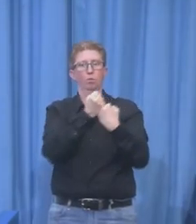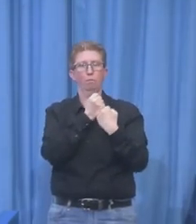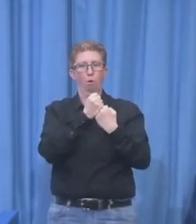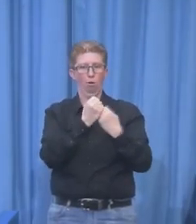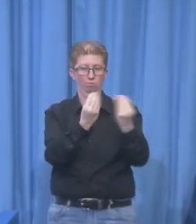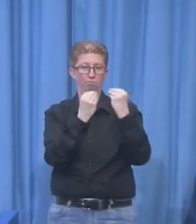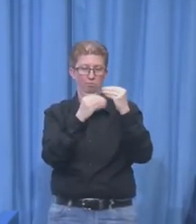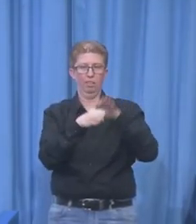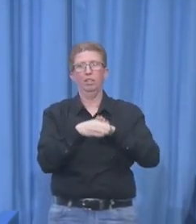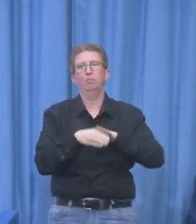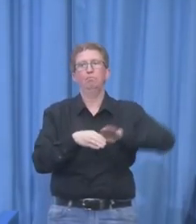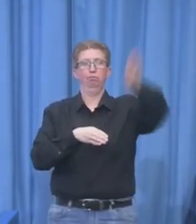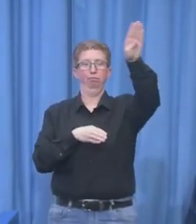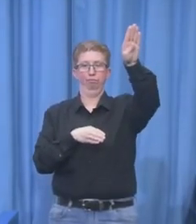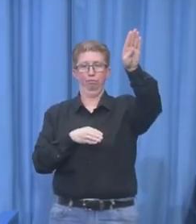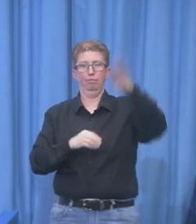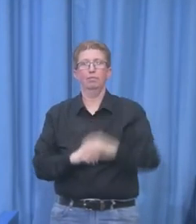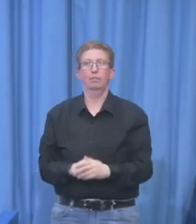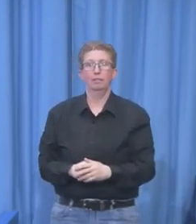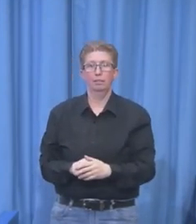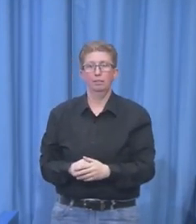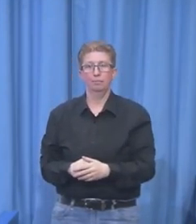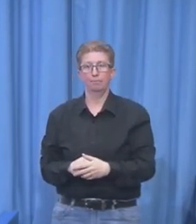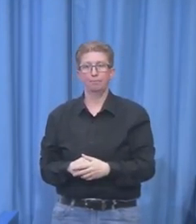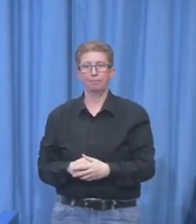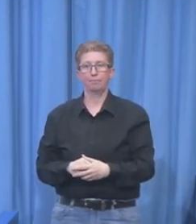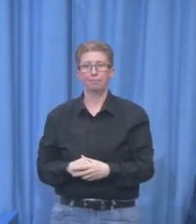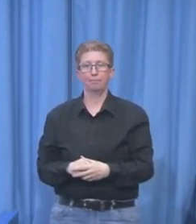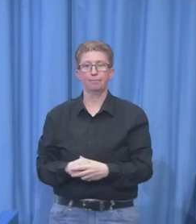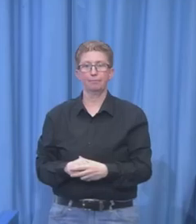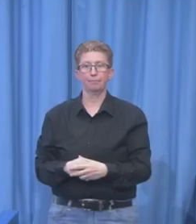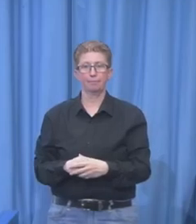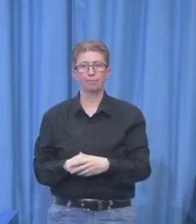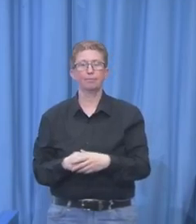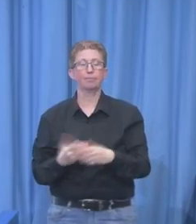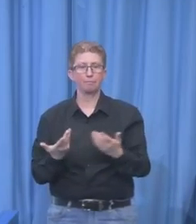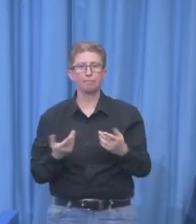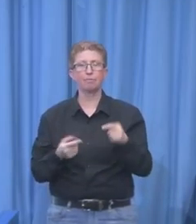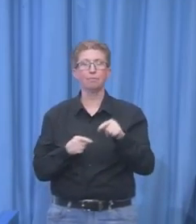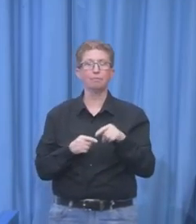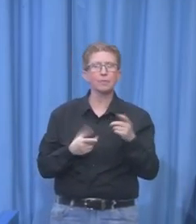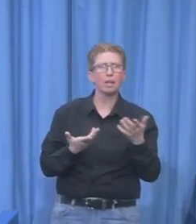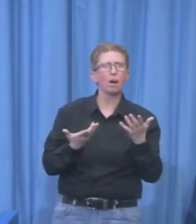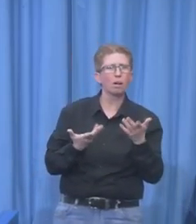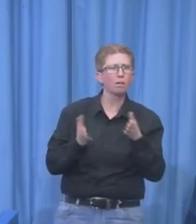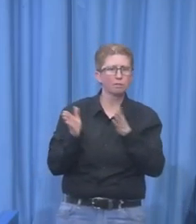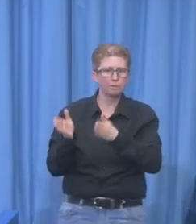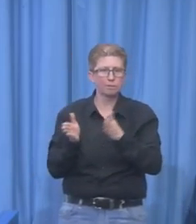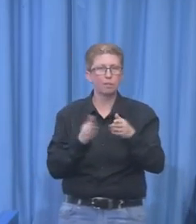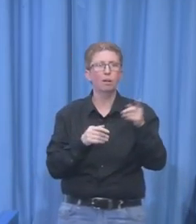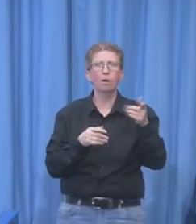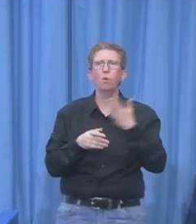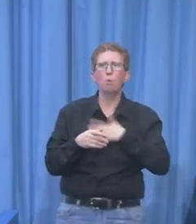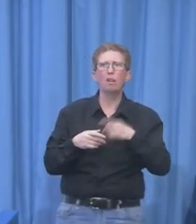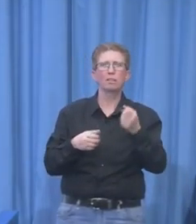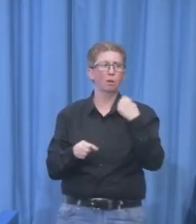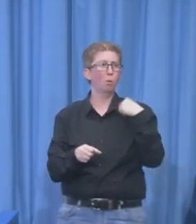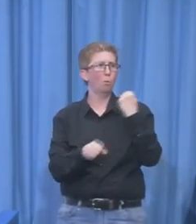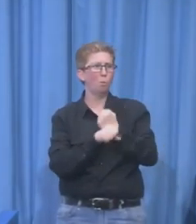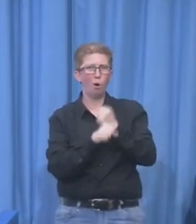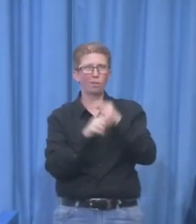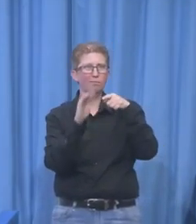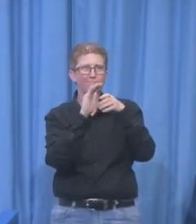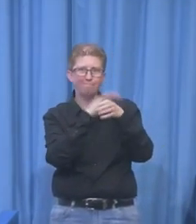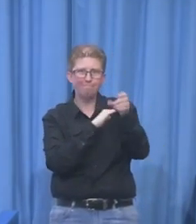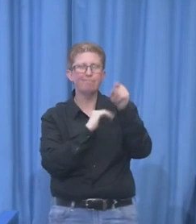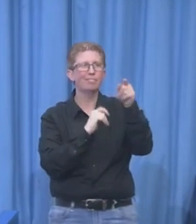go to interviews. Sometimes they even go with them to interviews. And in the end, it's a very long process that eventually you